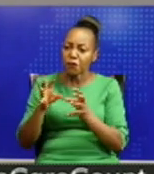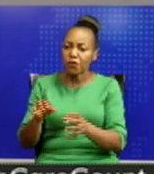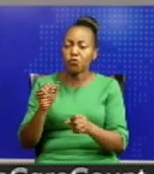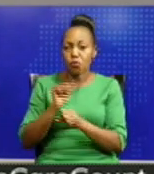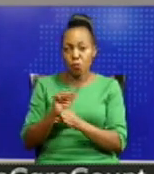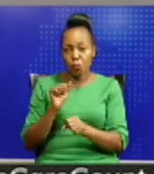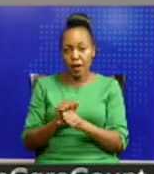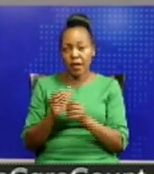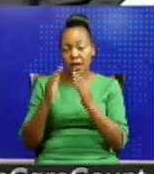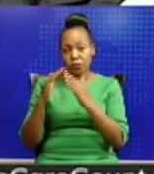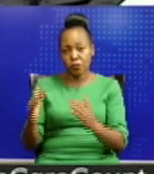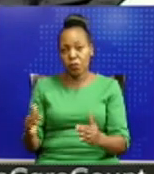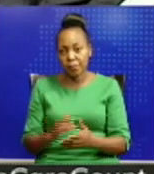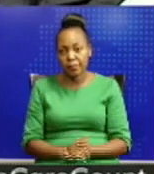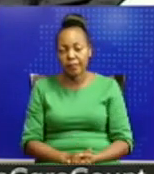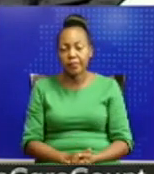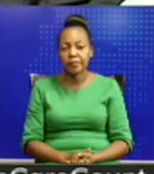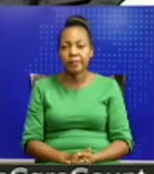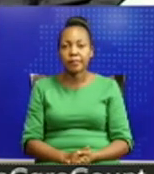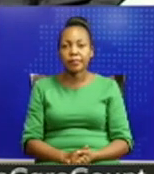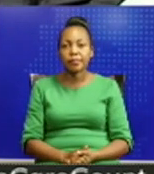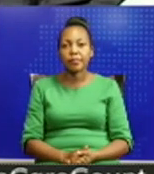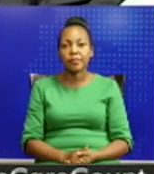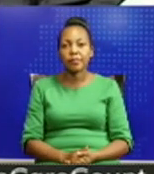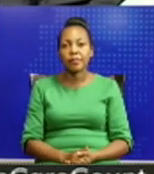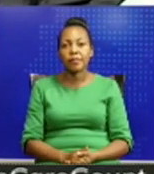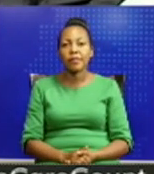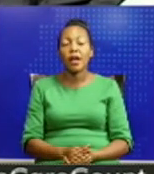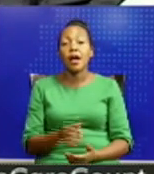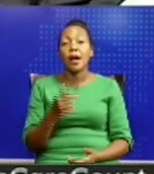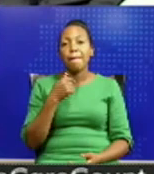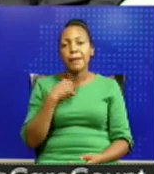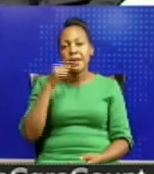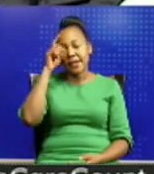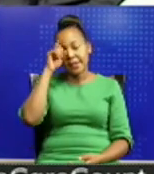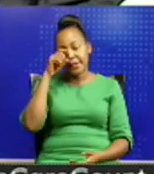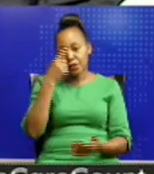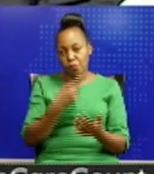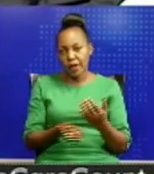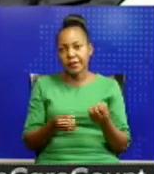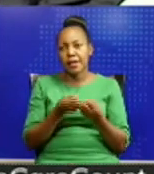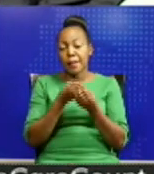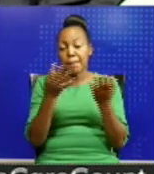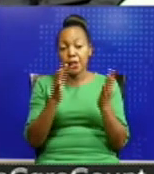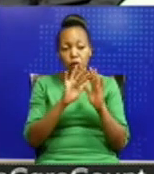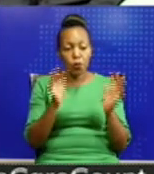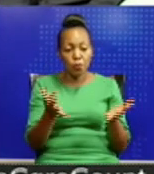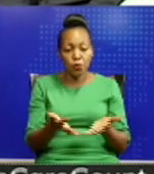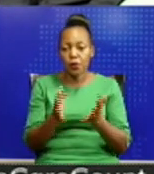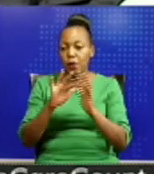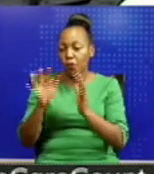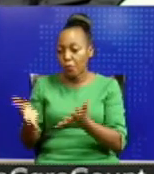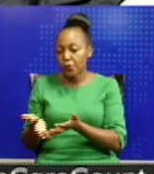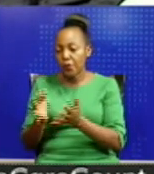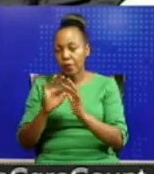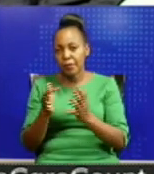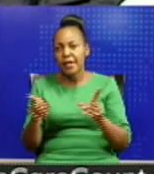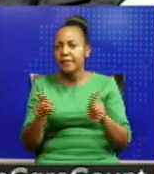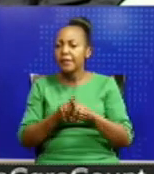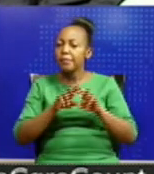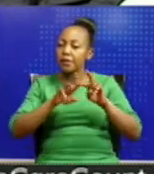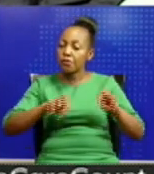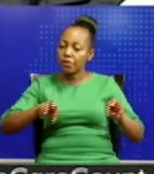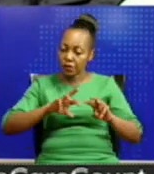Yes. Thank you very much, Romeo. And I think in many of our communities, even in the research that we